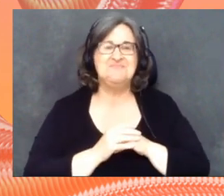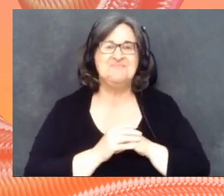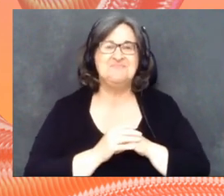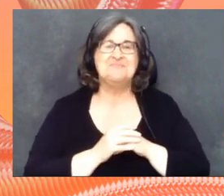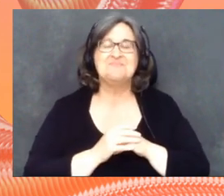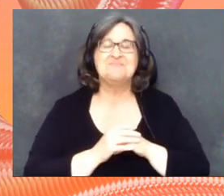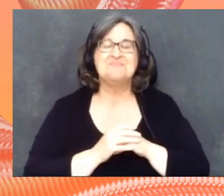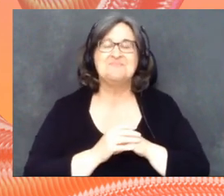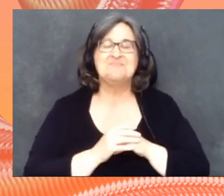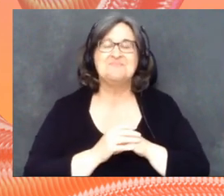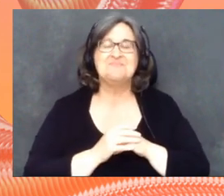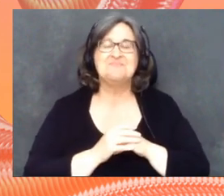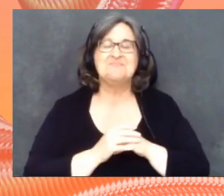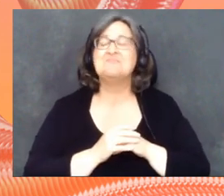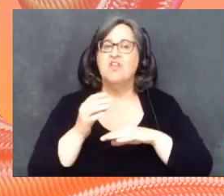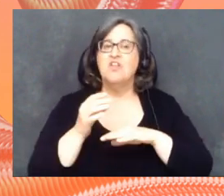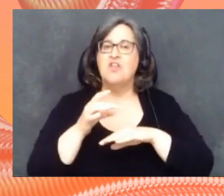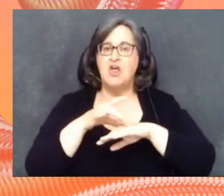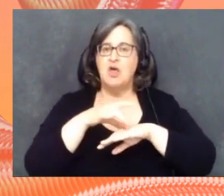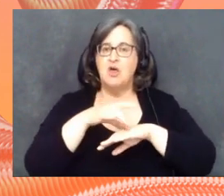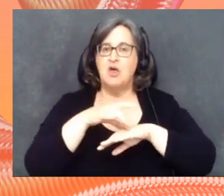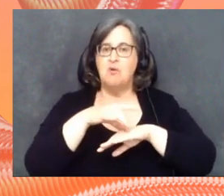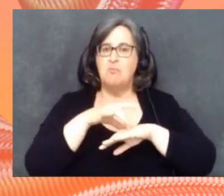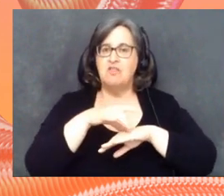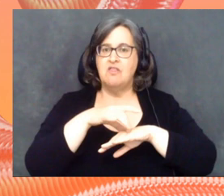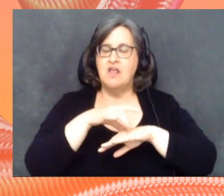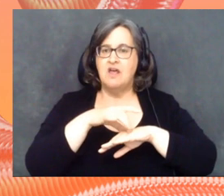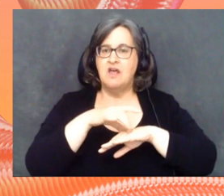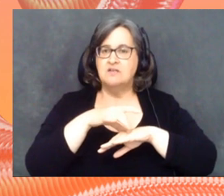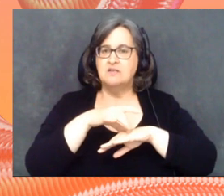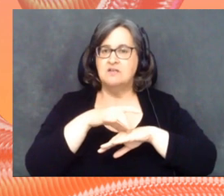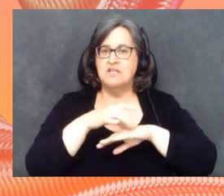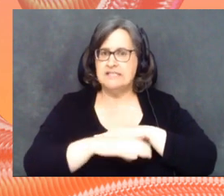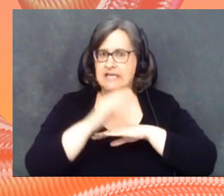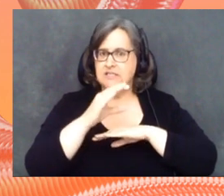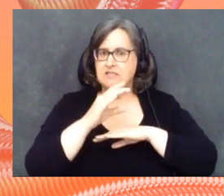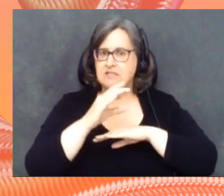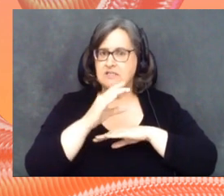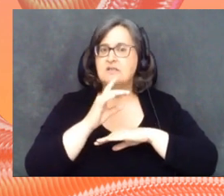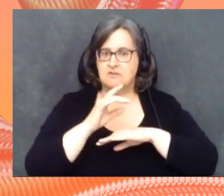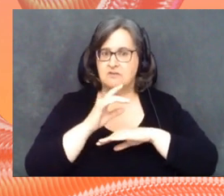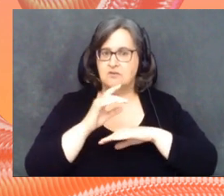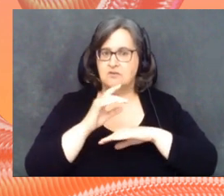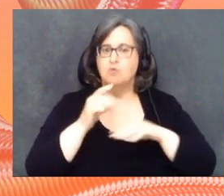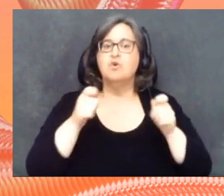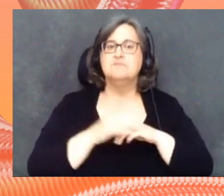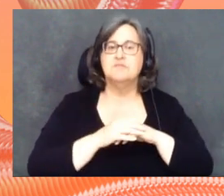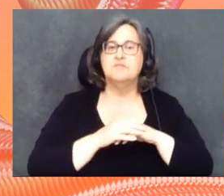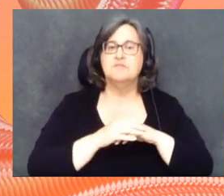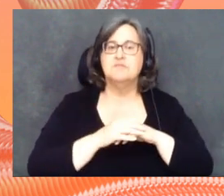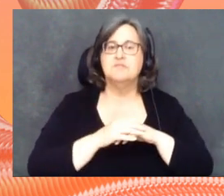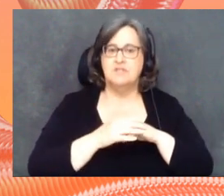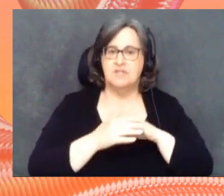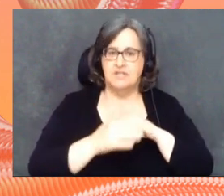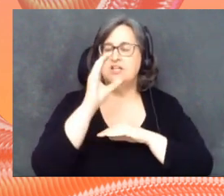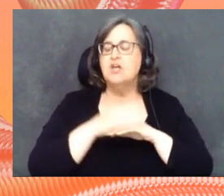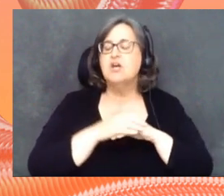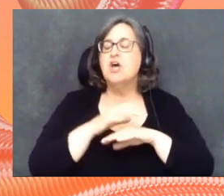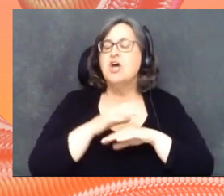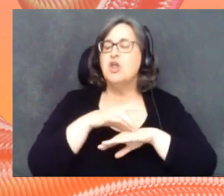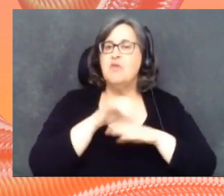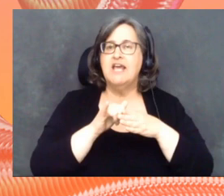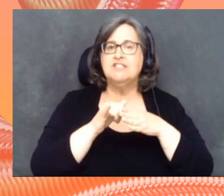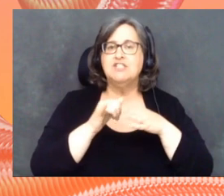And then the planet that rules that ascendant is the planet that is the planet that steers